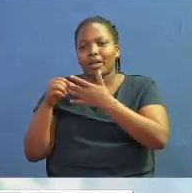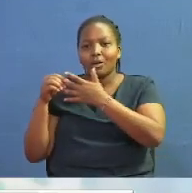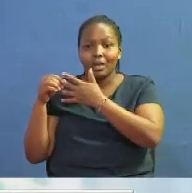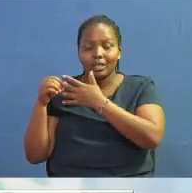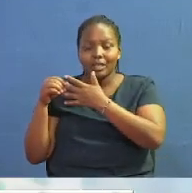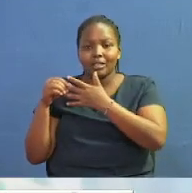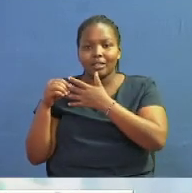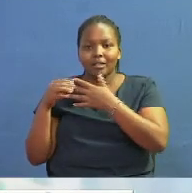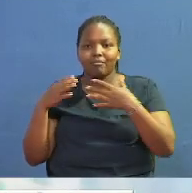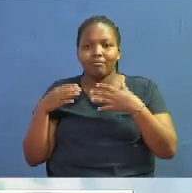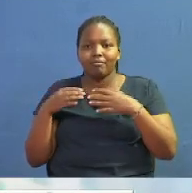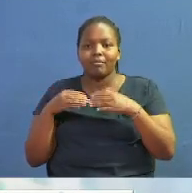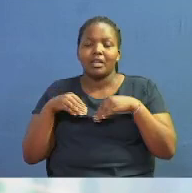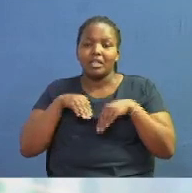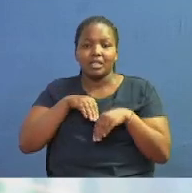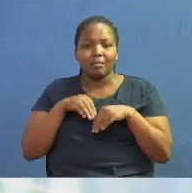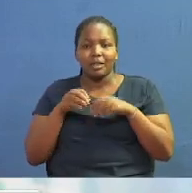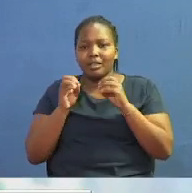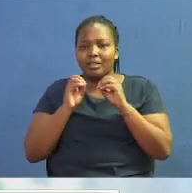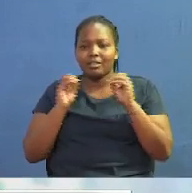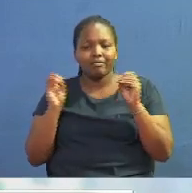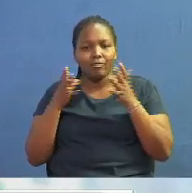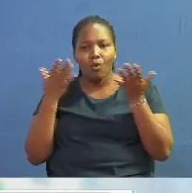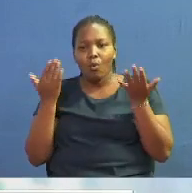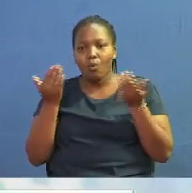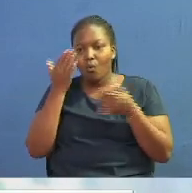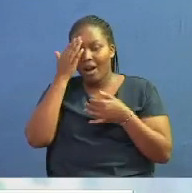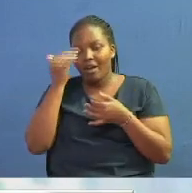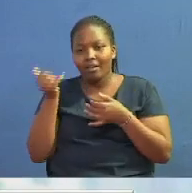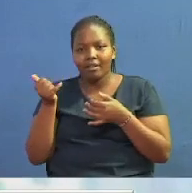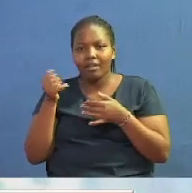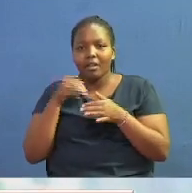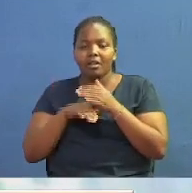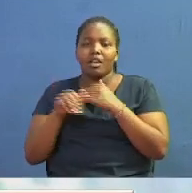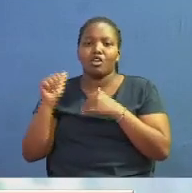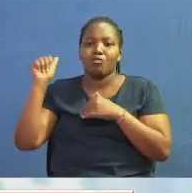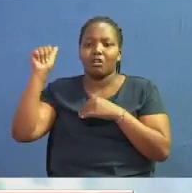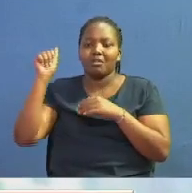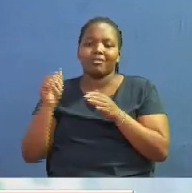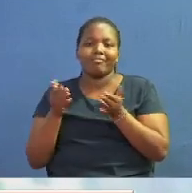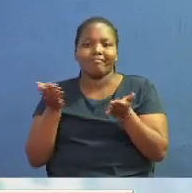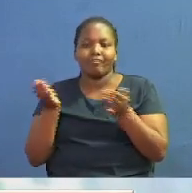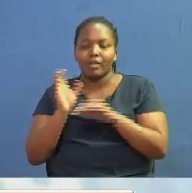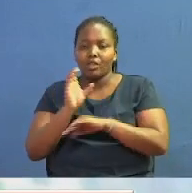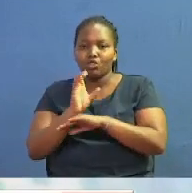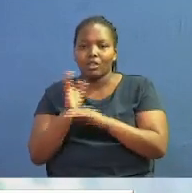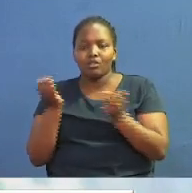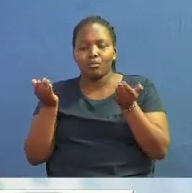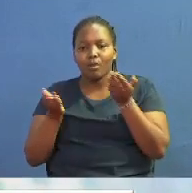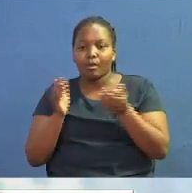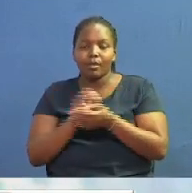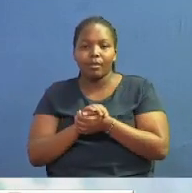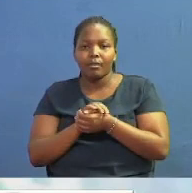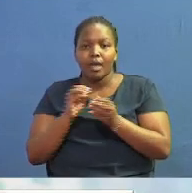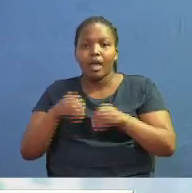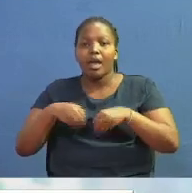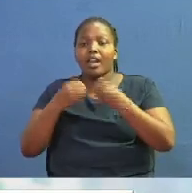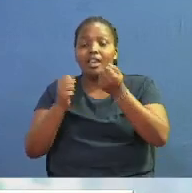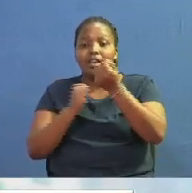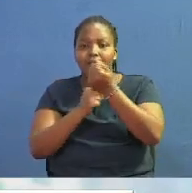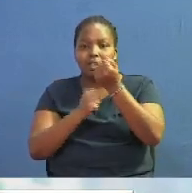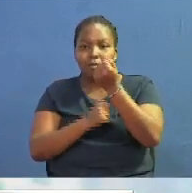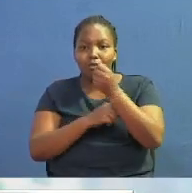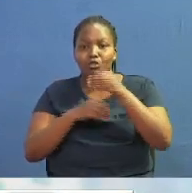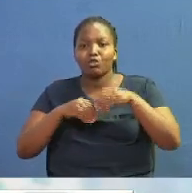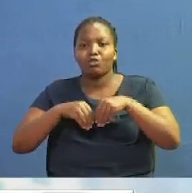prioritize inclusion in the workplace, in the religious places, in the political spaces? Right. Why don't we give it as much support so that now we can all move